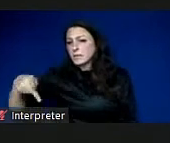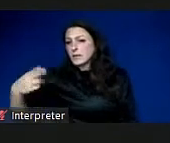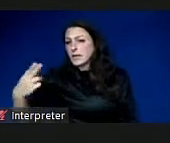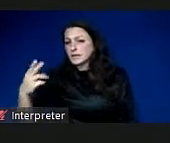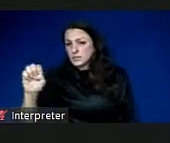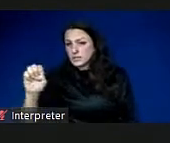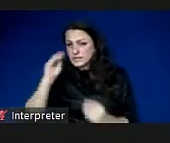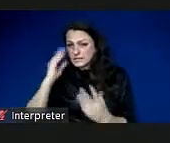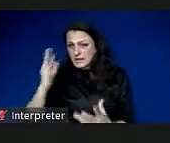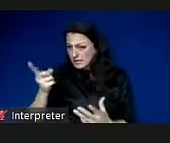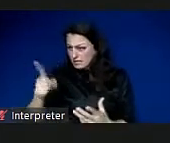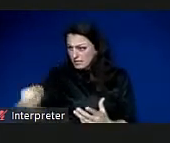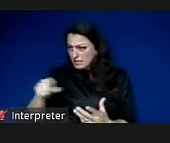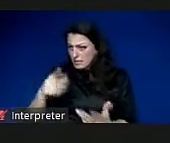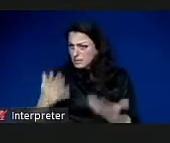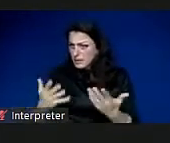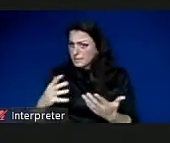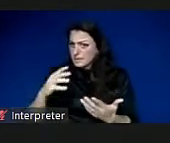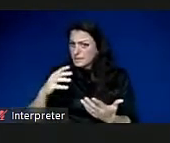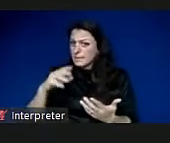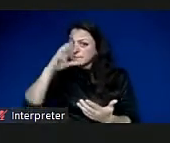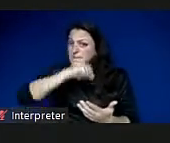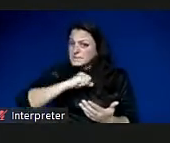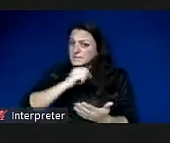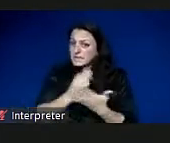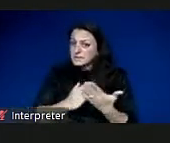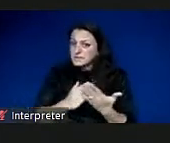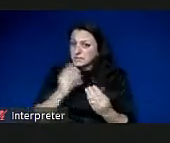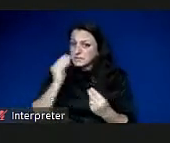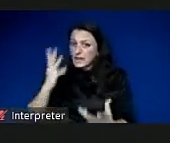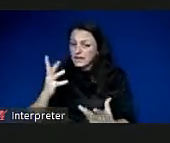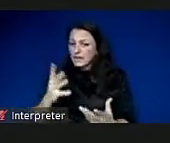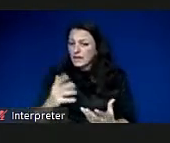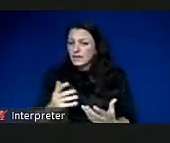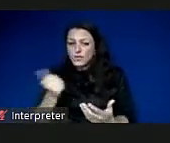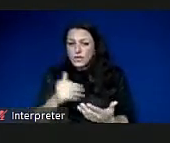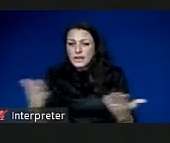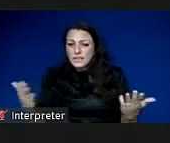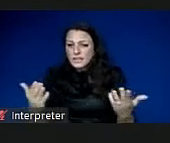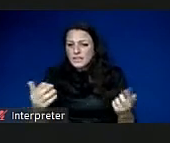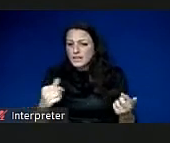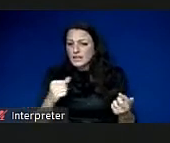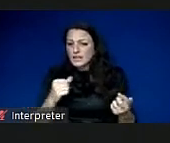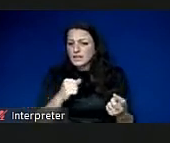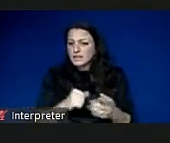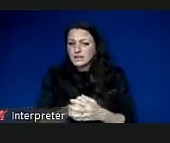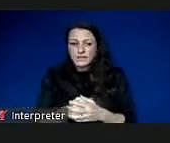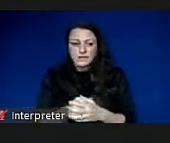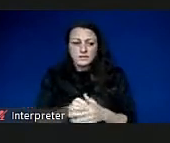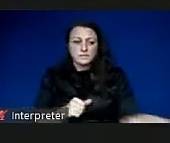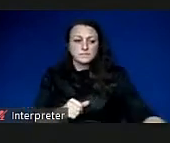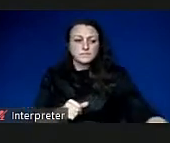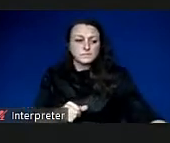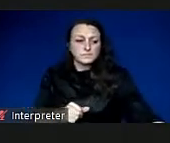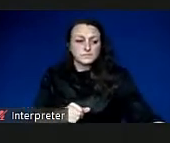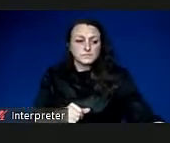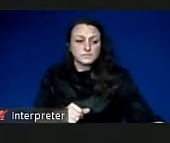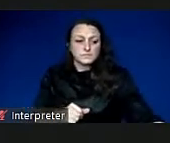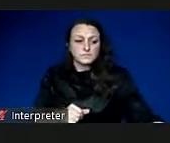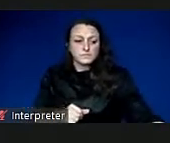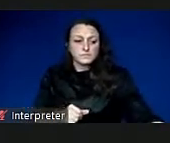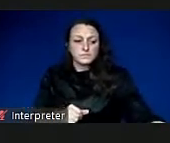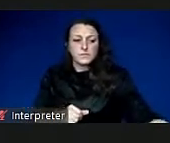missing cases just by focusing on outbreaks? Or is there anything that doesn't rise to the level of an outbreak, but would be going into that CMS